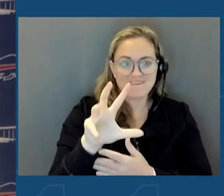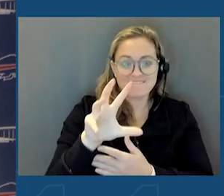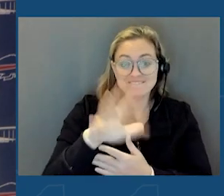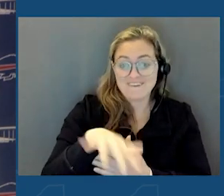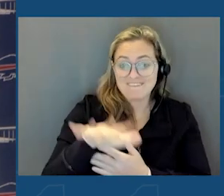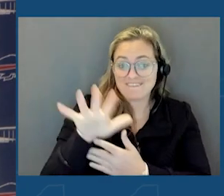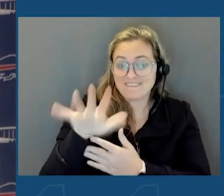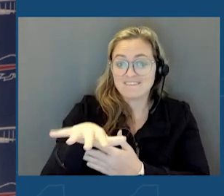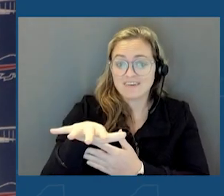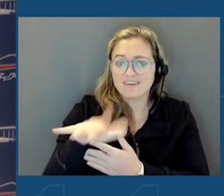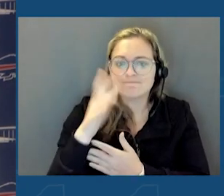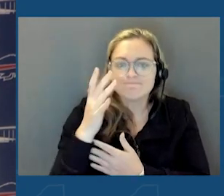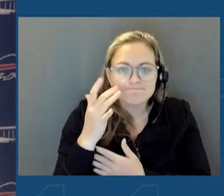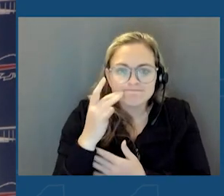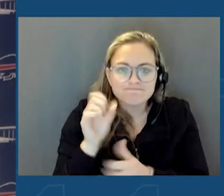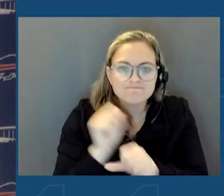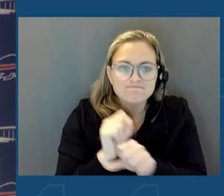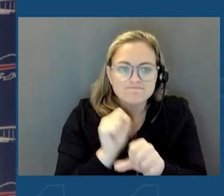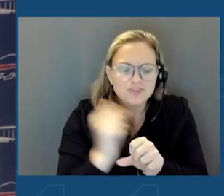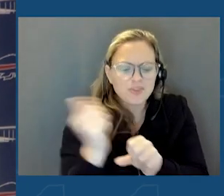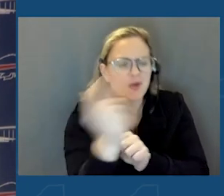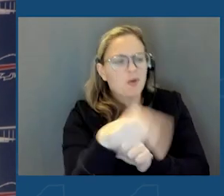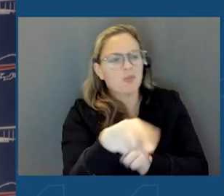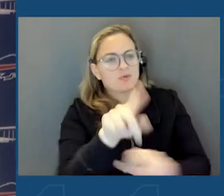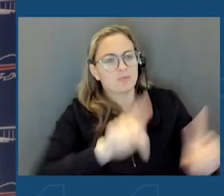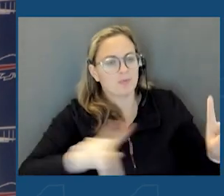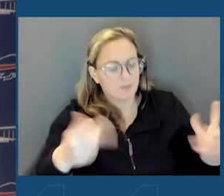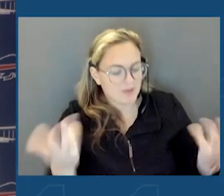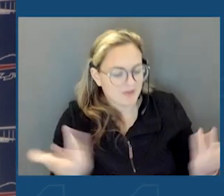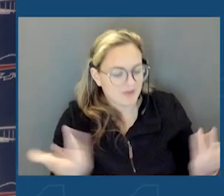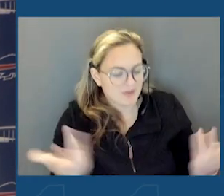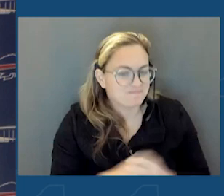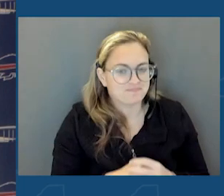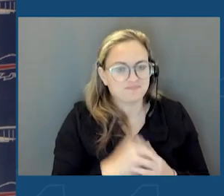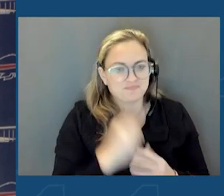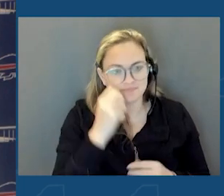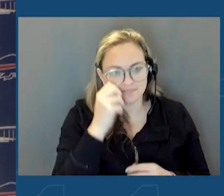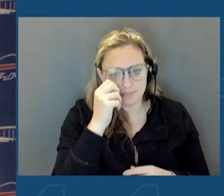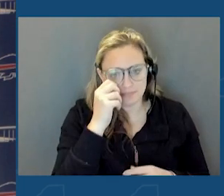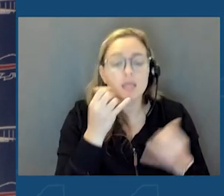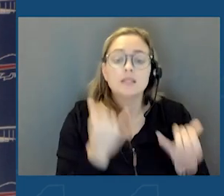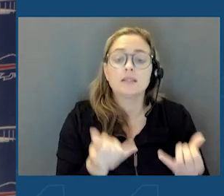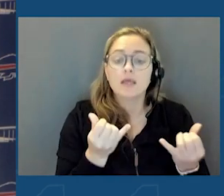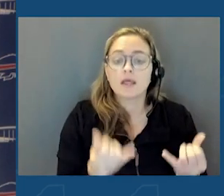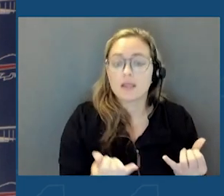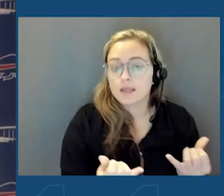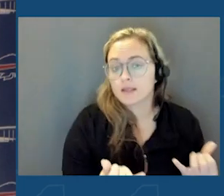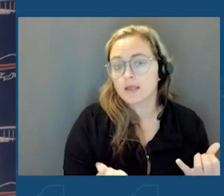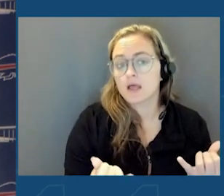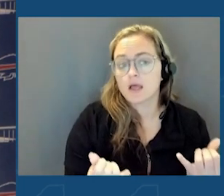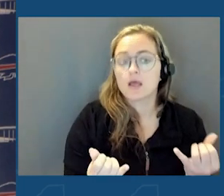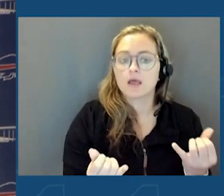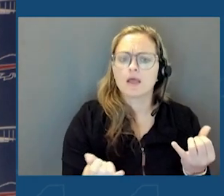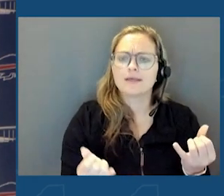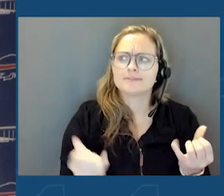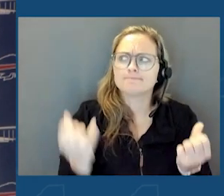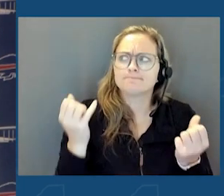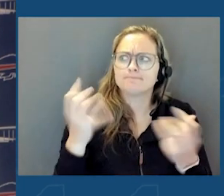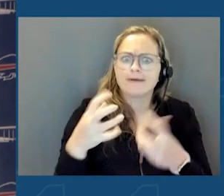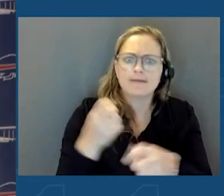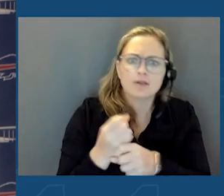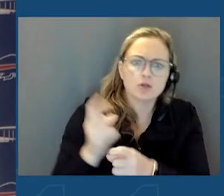2055 because of the work that each and every one of the people on this stage did. Today is the culmination of years of work.